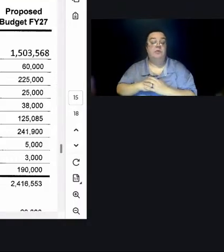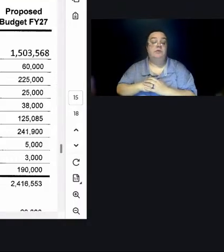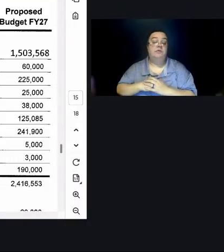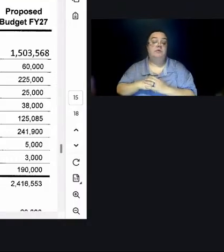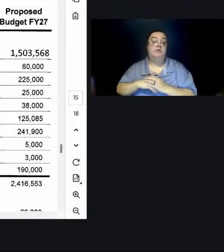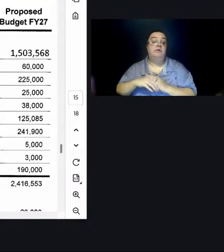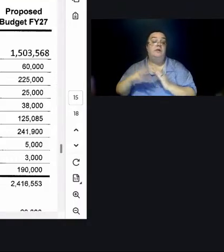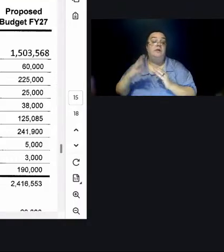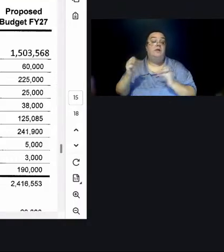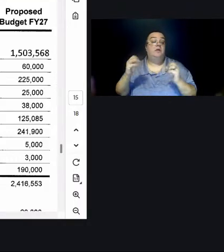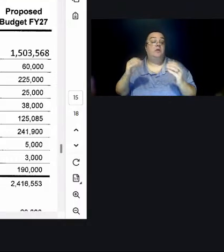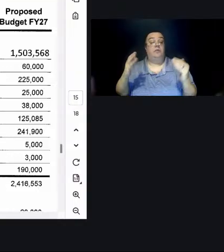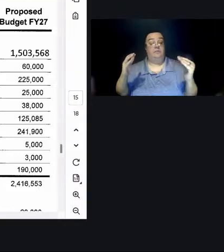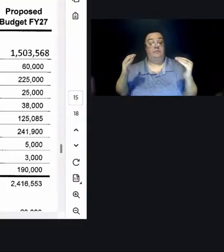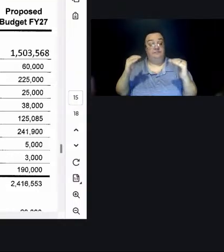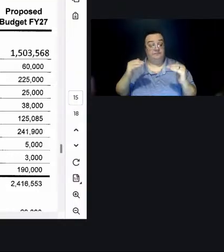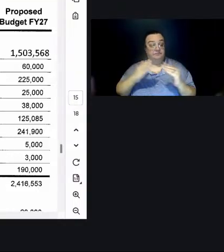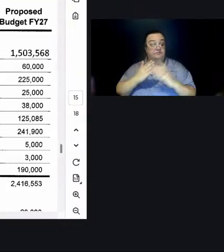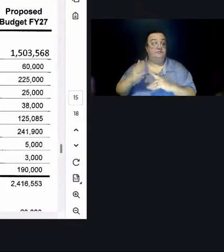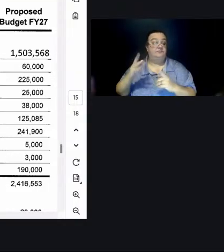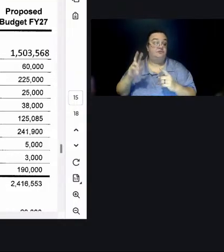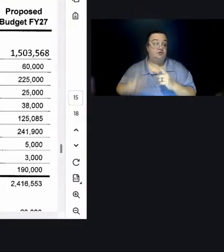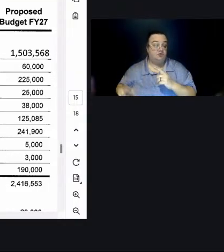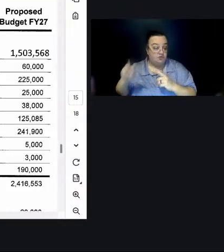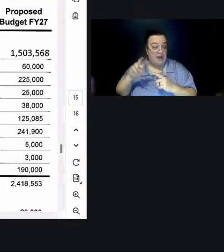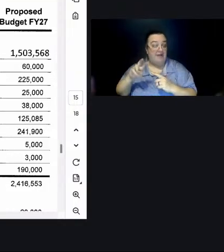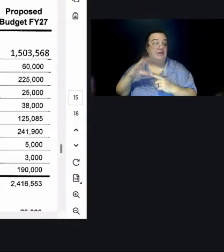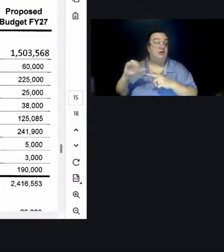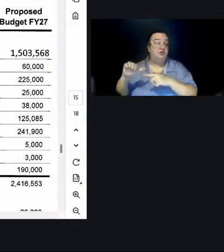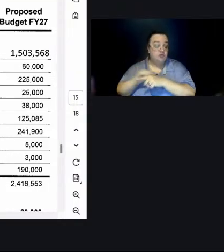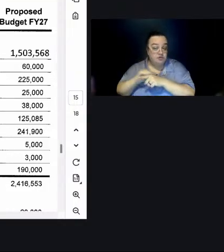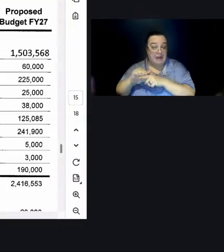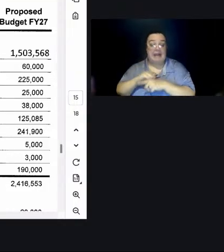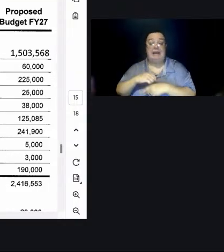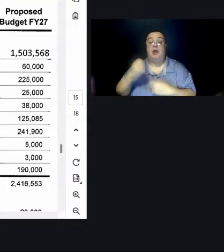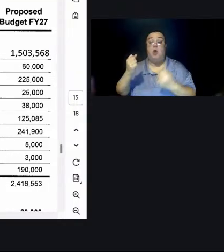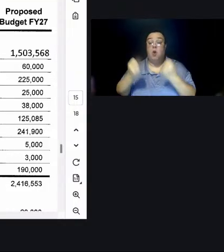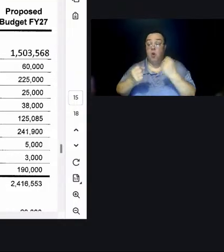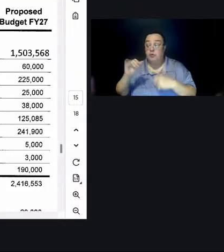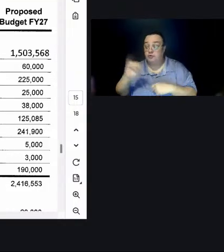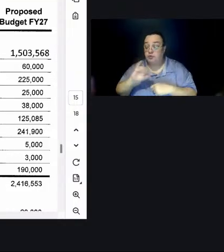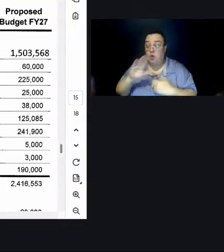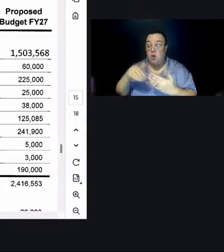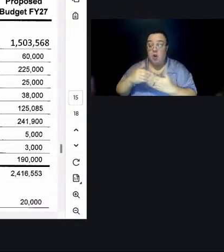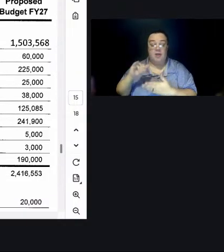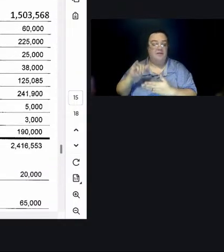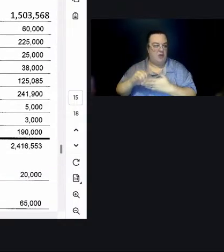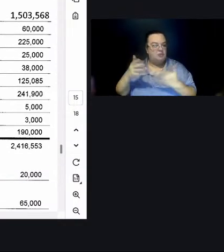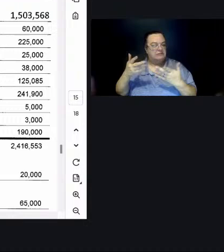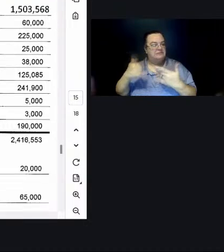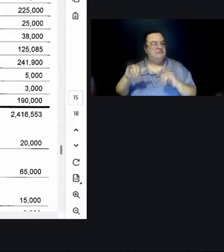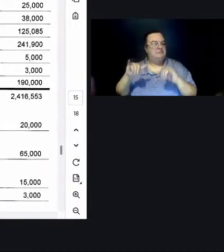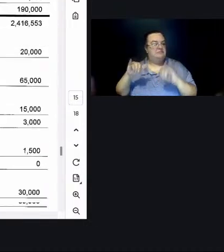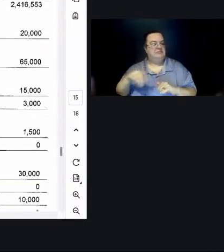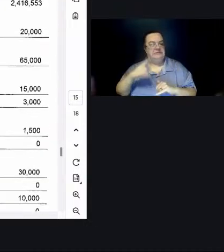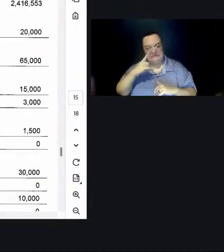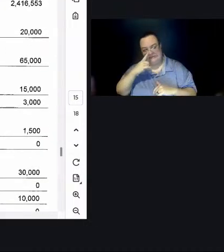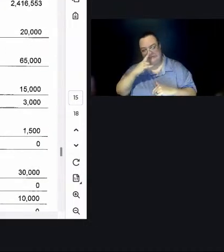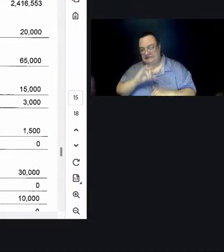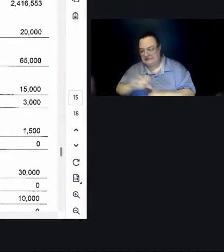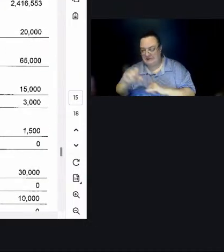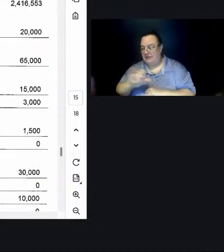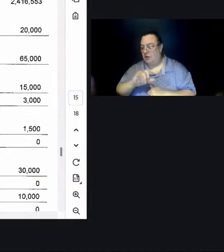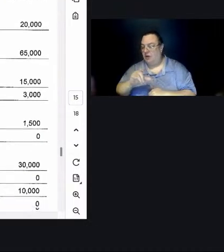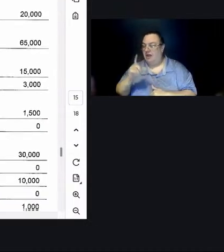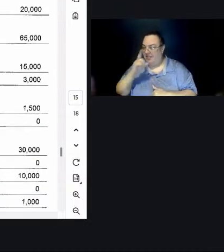And so moving down through travel and training and auto insurance, those are all remaining similar. In fact, I think if you